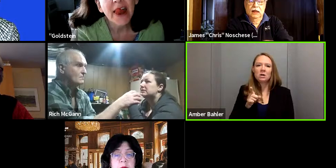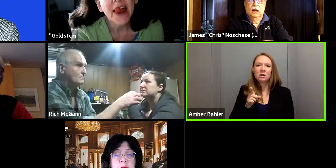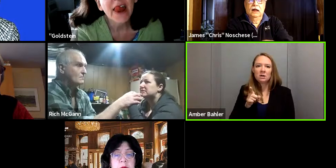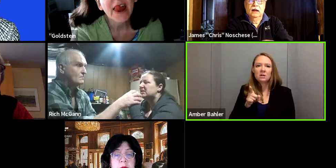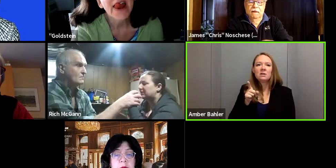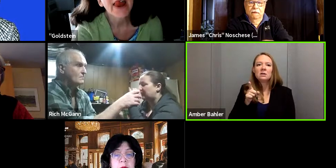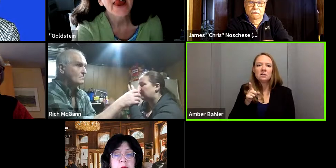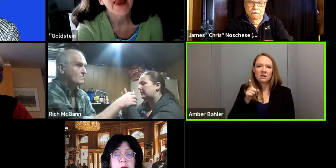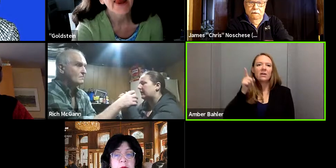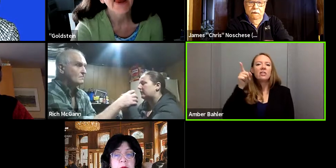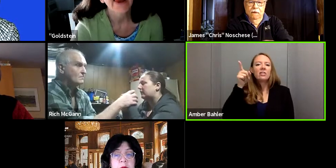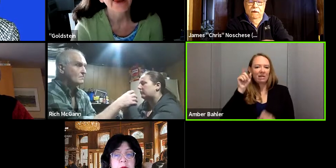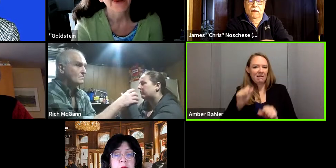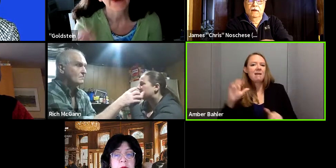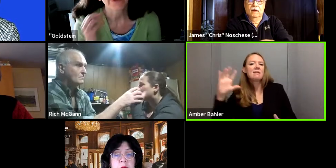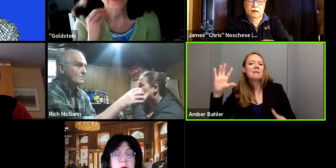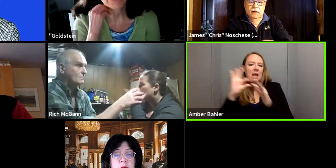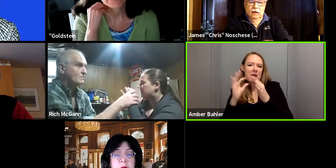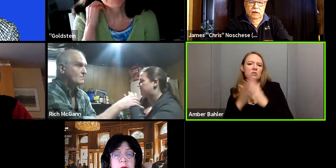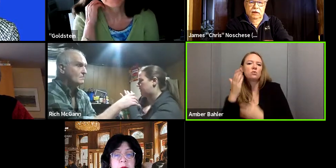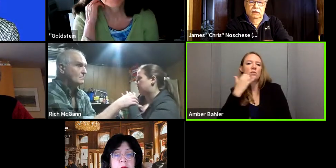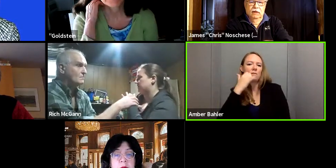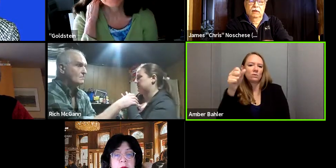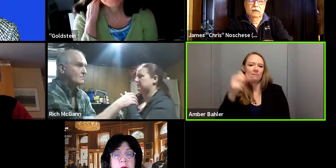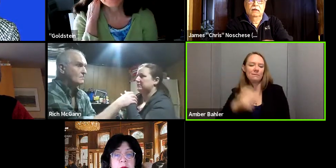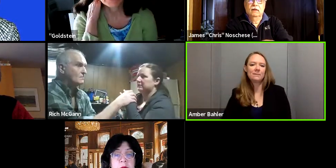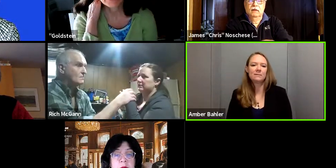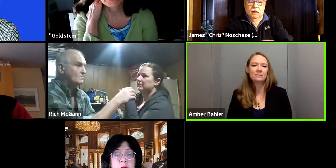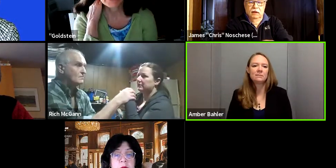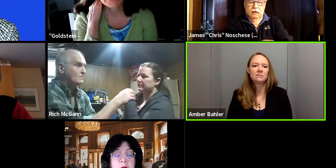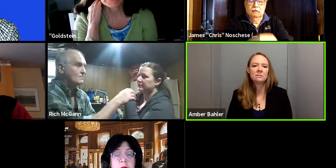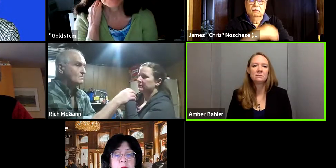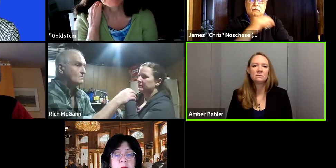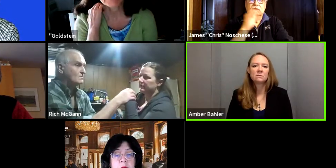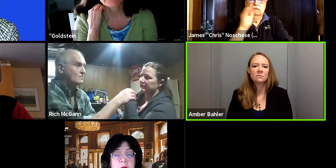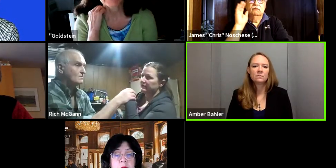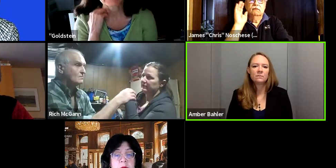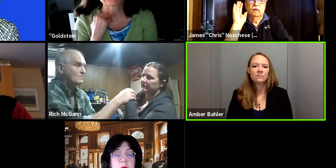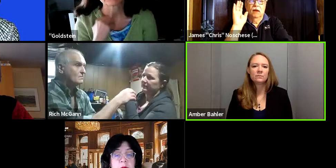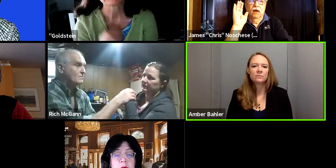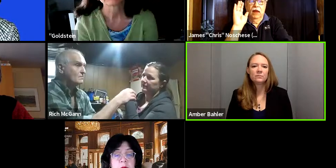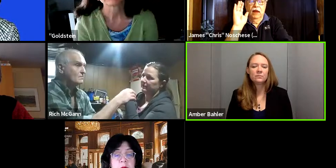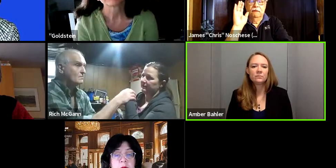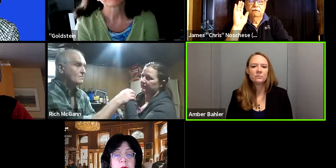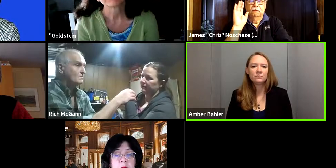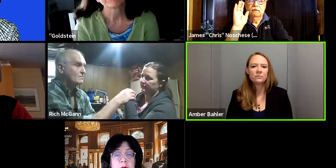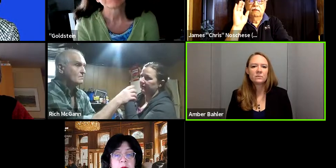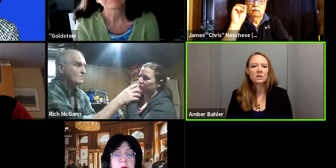connect somebody by phone.